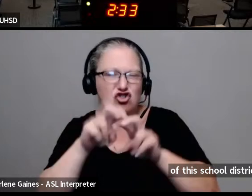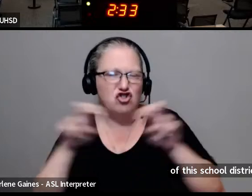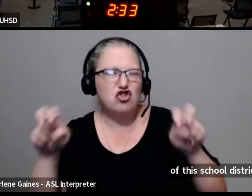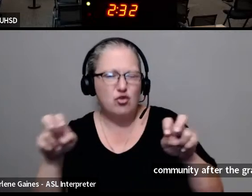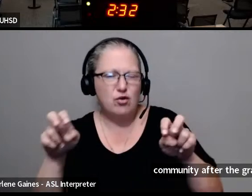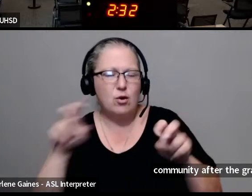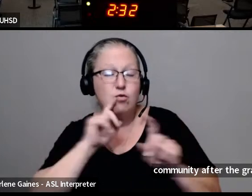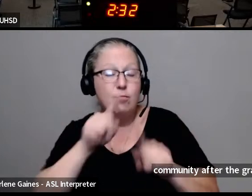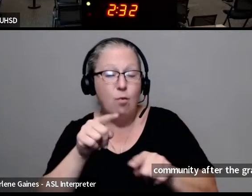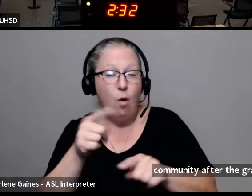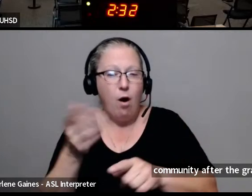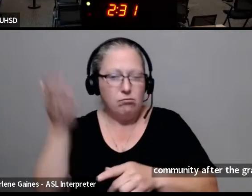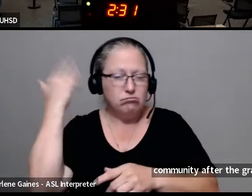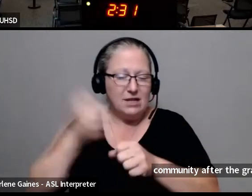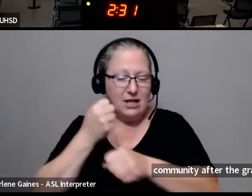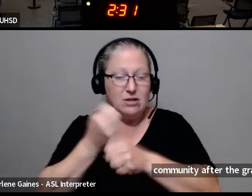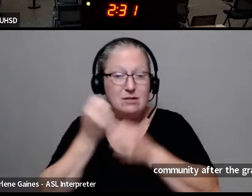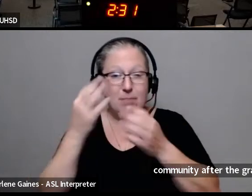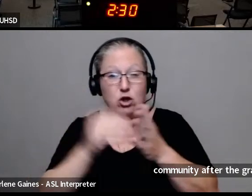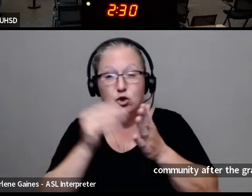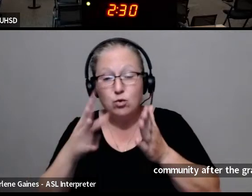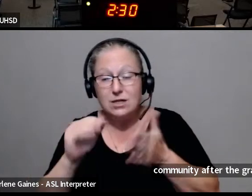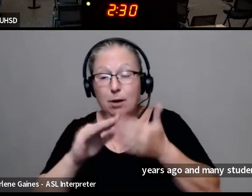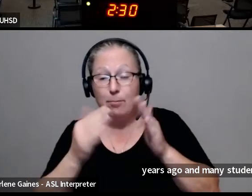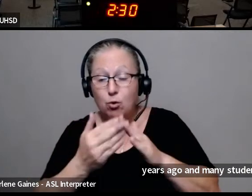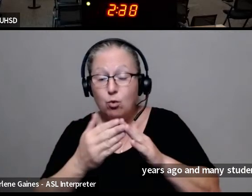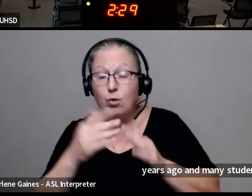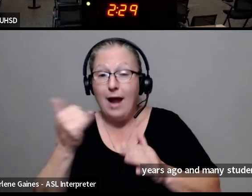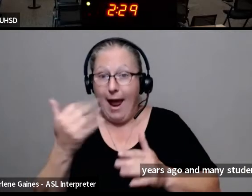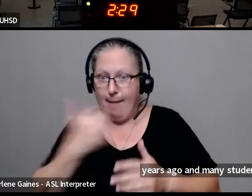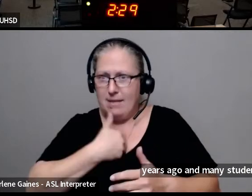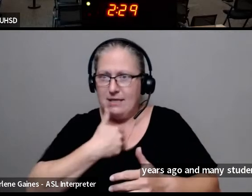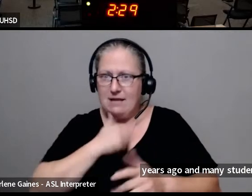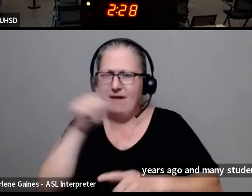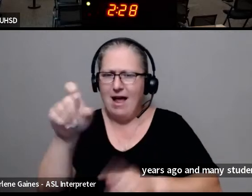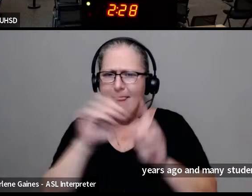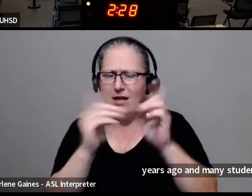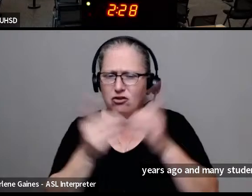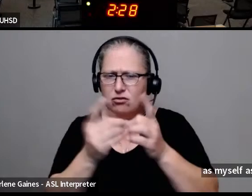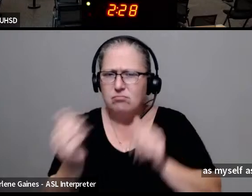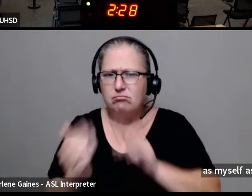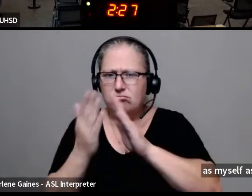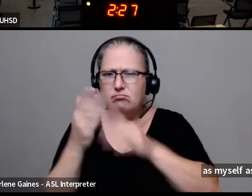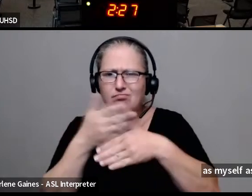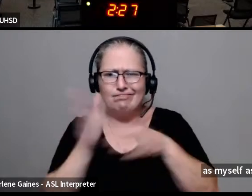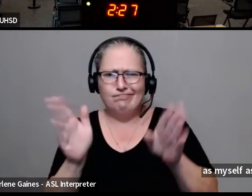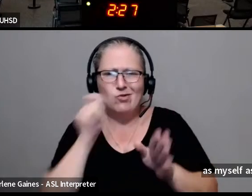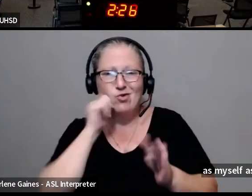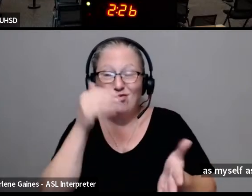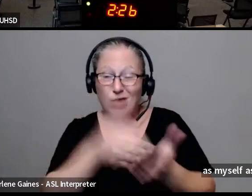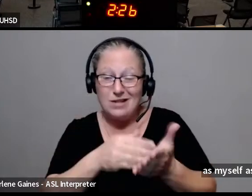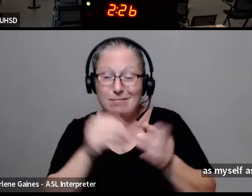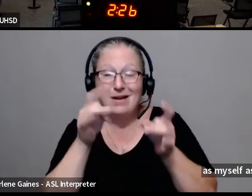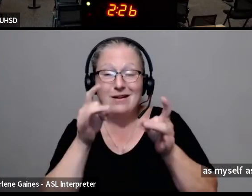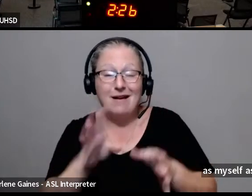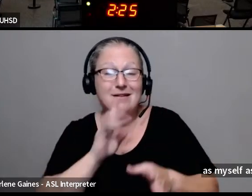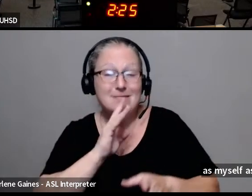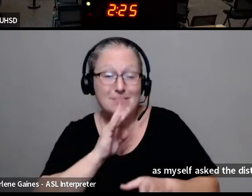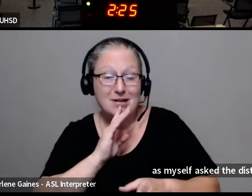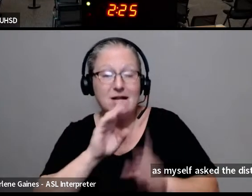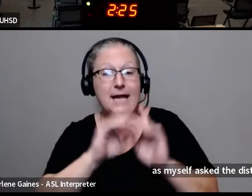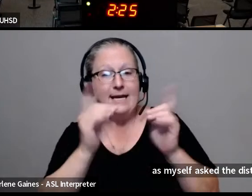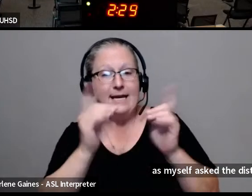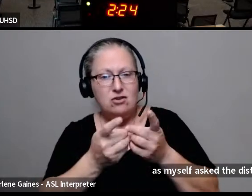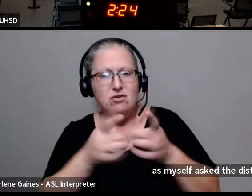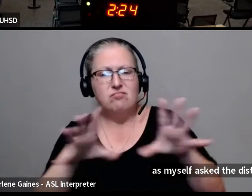and many students and community members such as myself asked the district to address the widespread racism and hate speech, the district